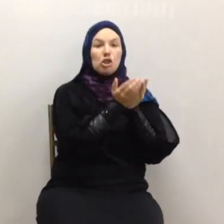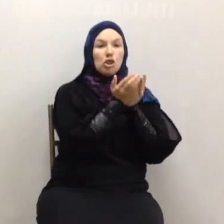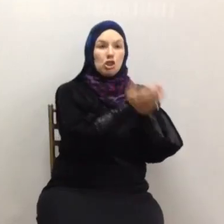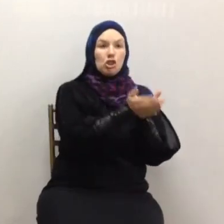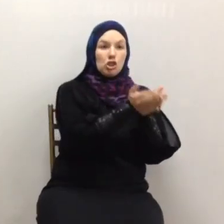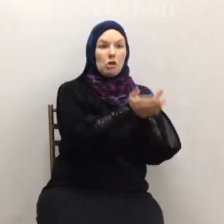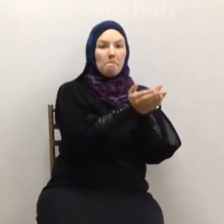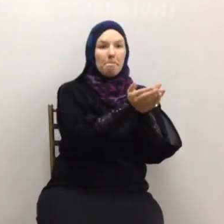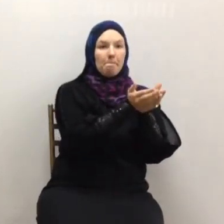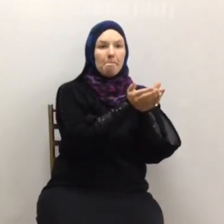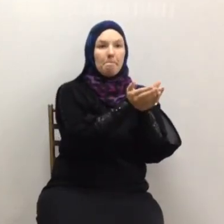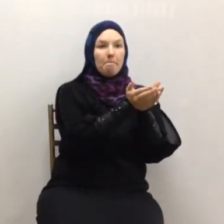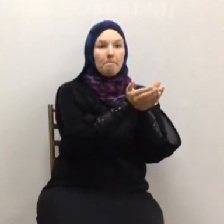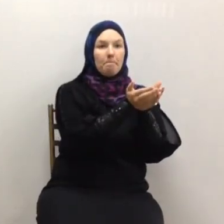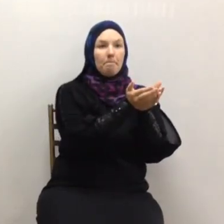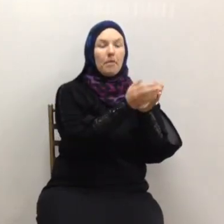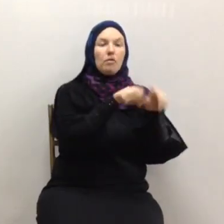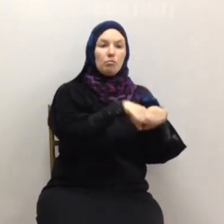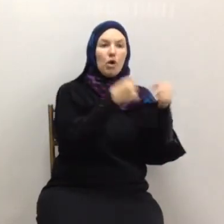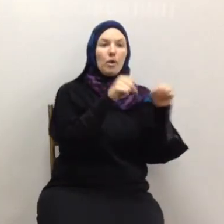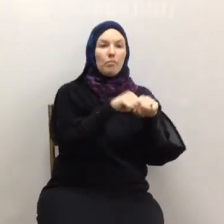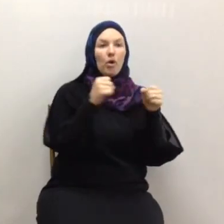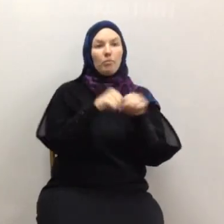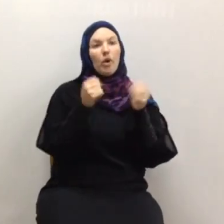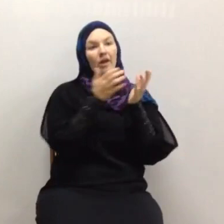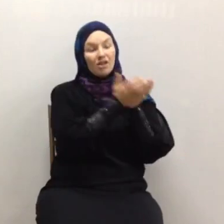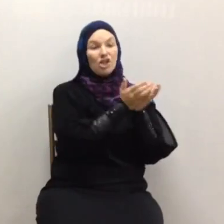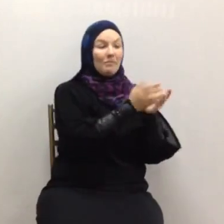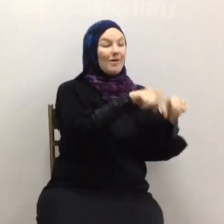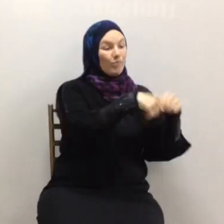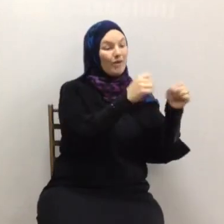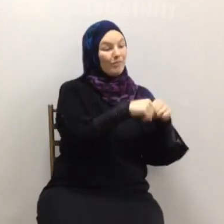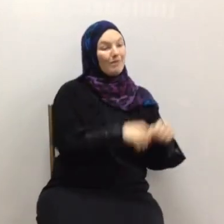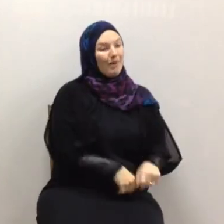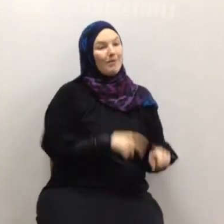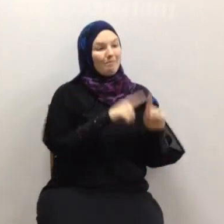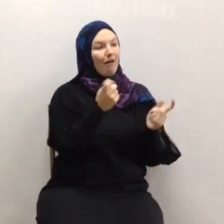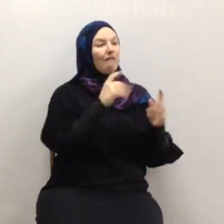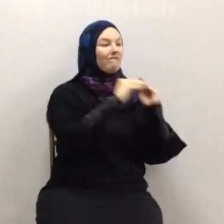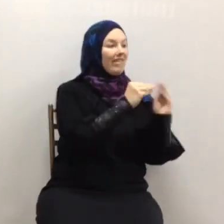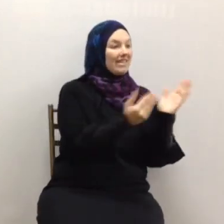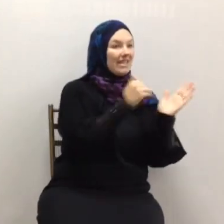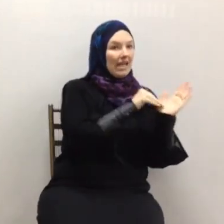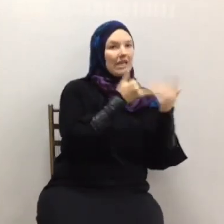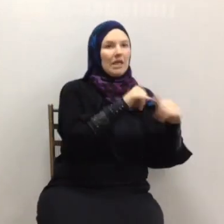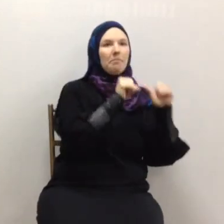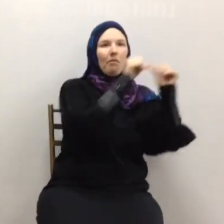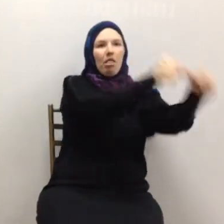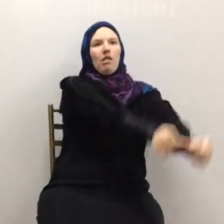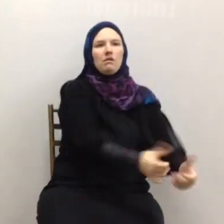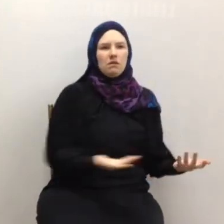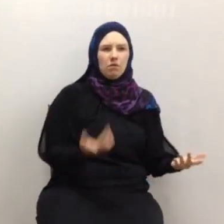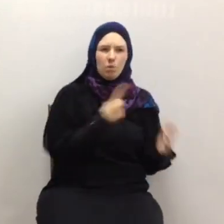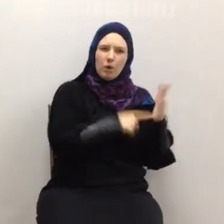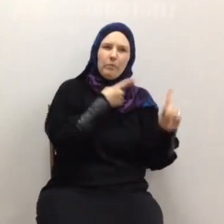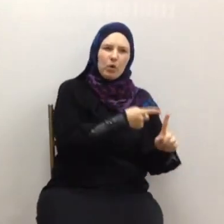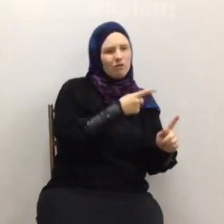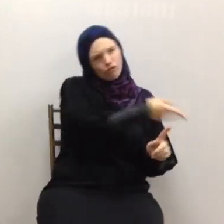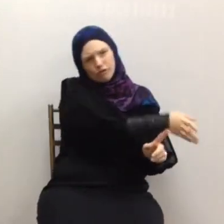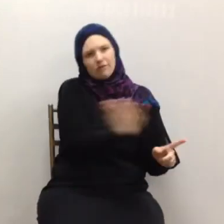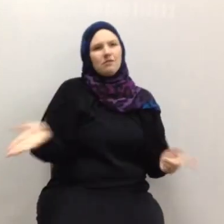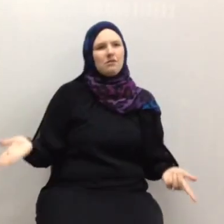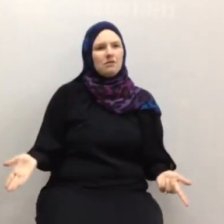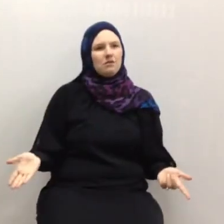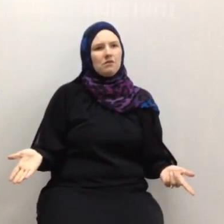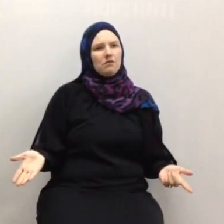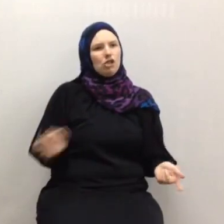Empire after empire have been falling, and we don't learn. We keep repeating the same